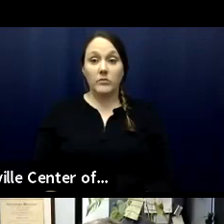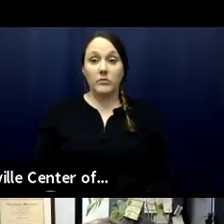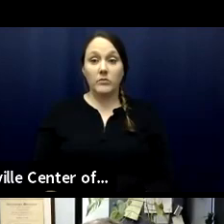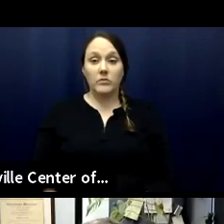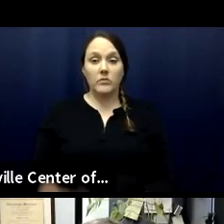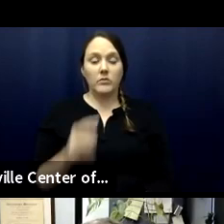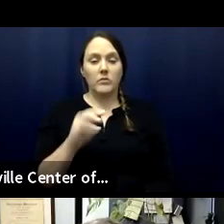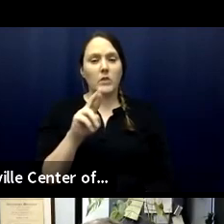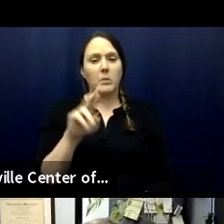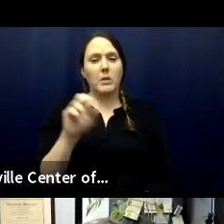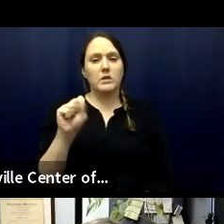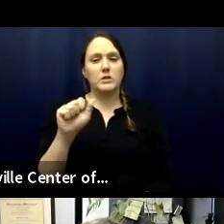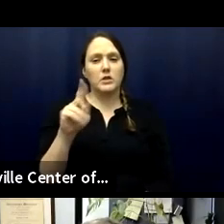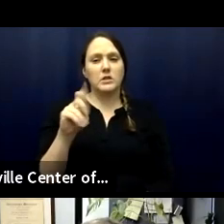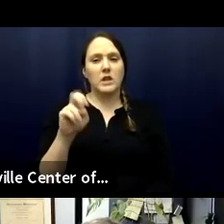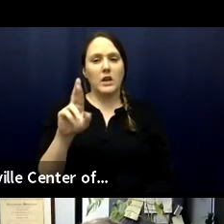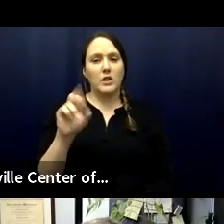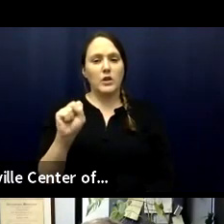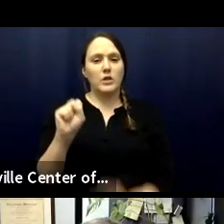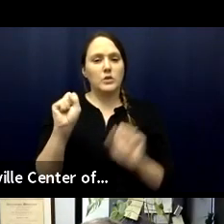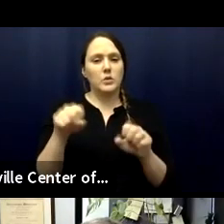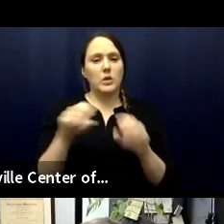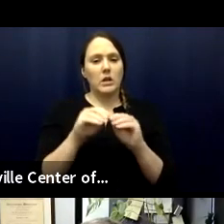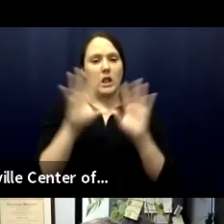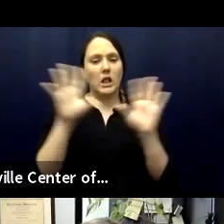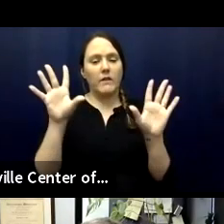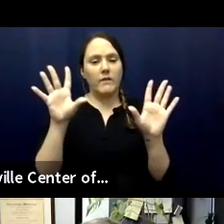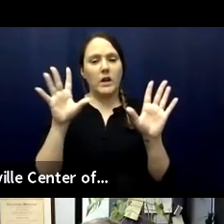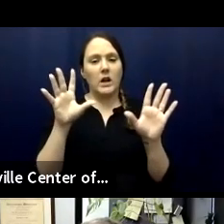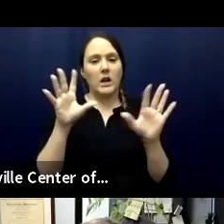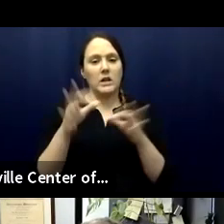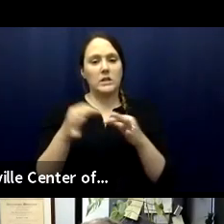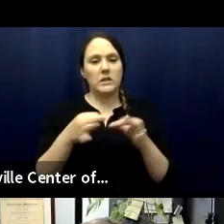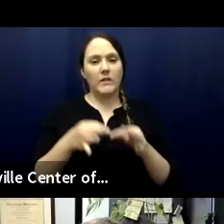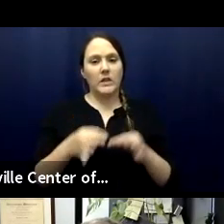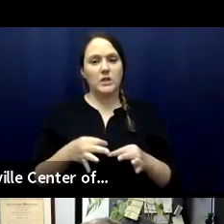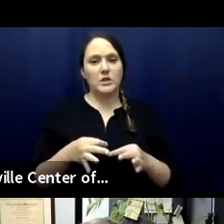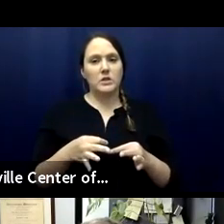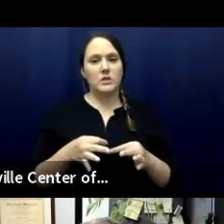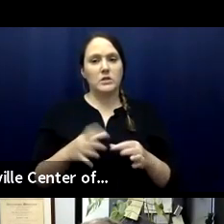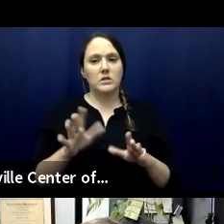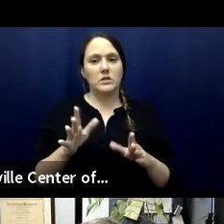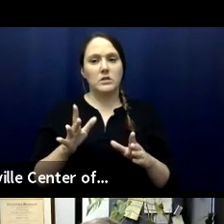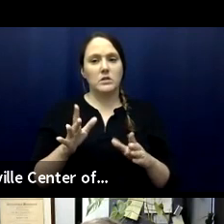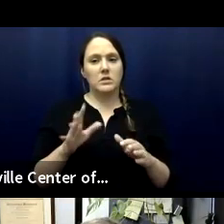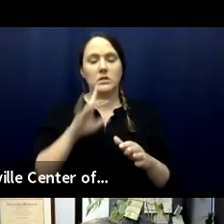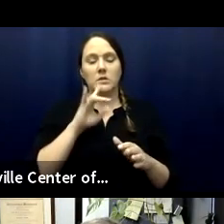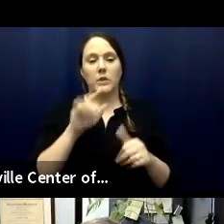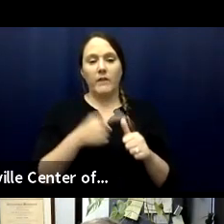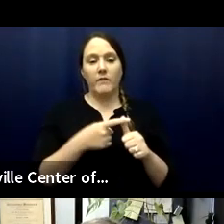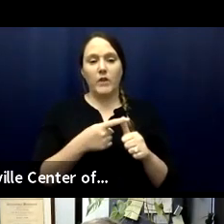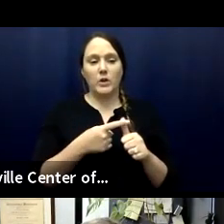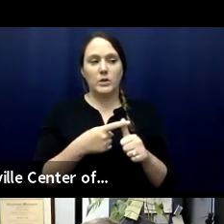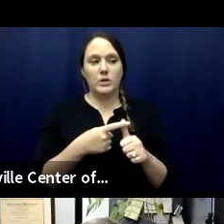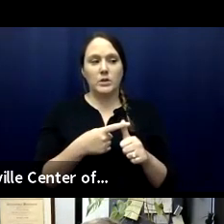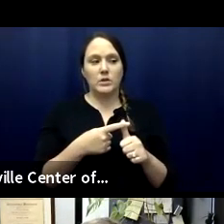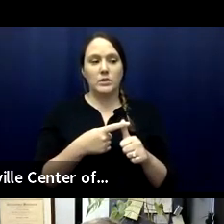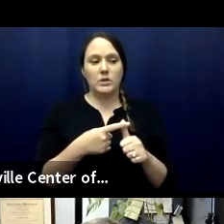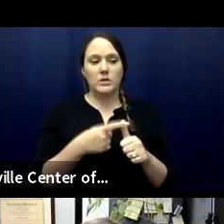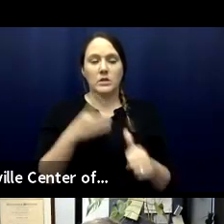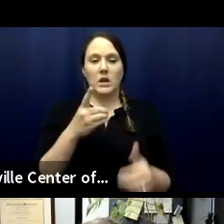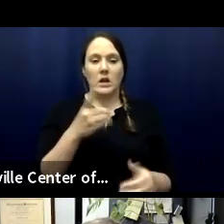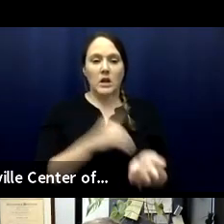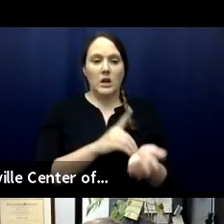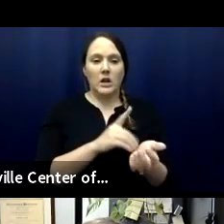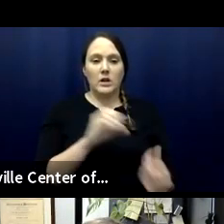Mr. Sanders, could you please clarify some definitions? Actually, first is Dr. O'Brien